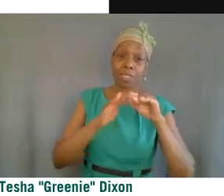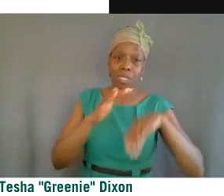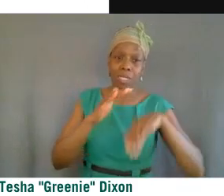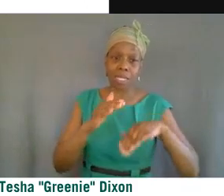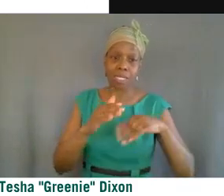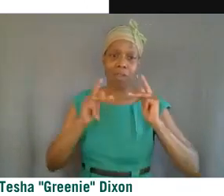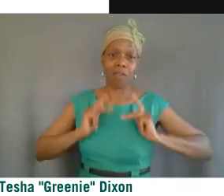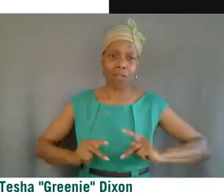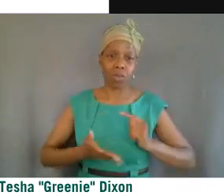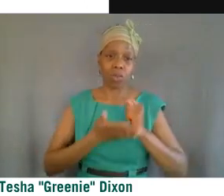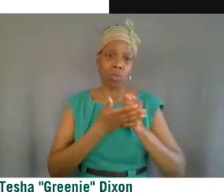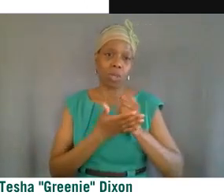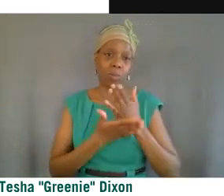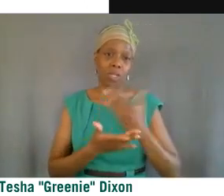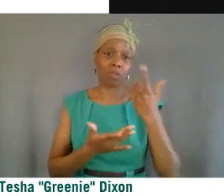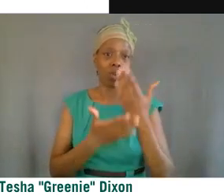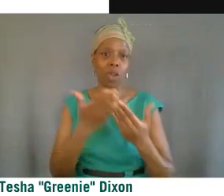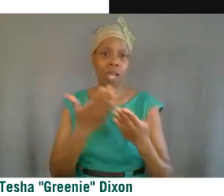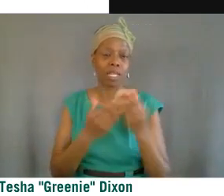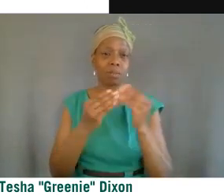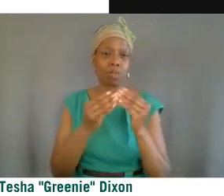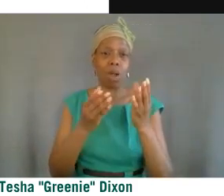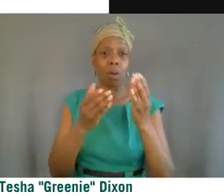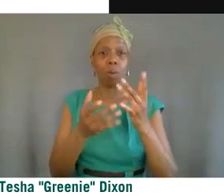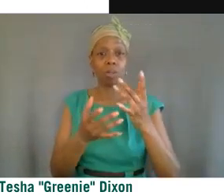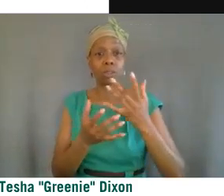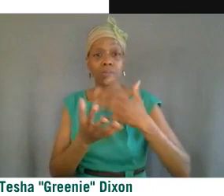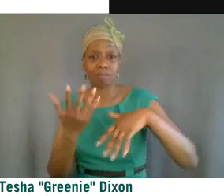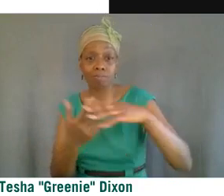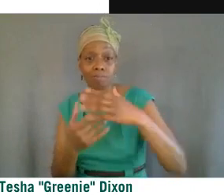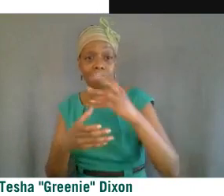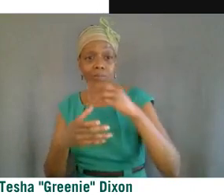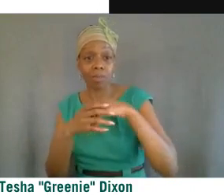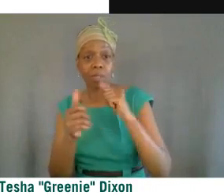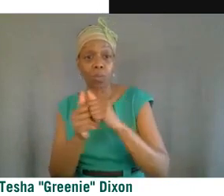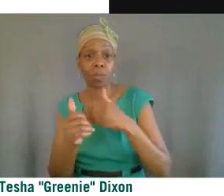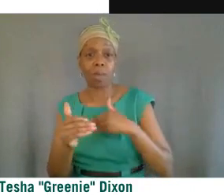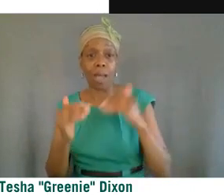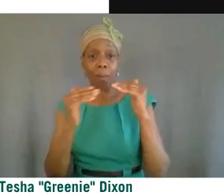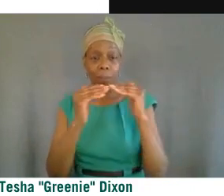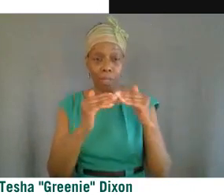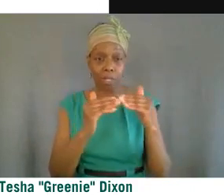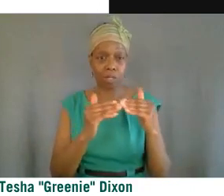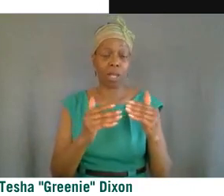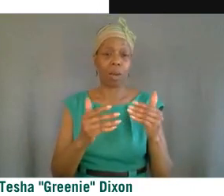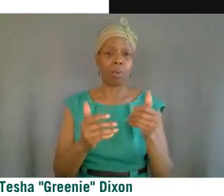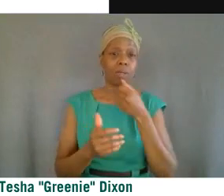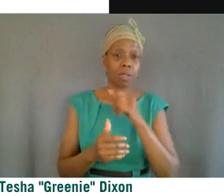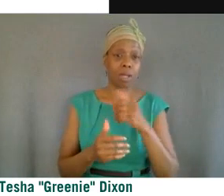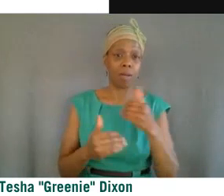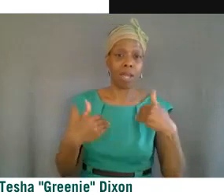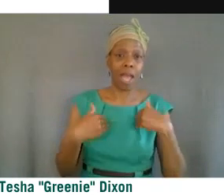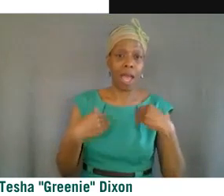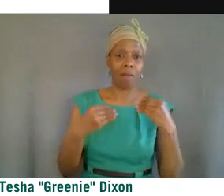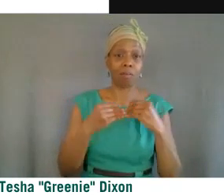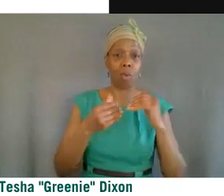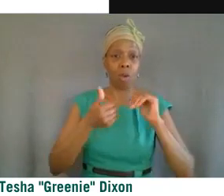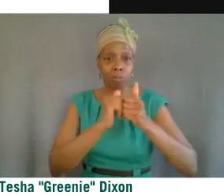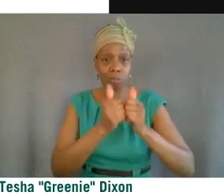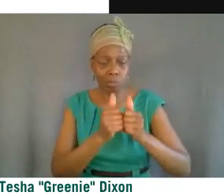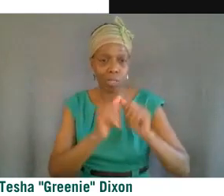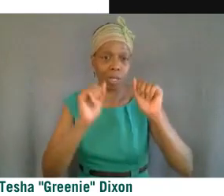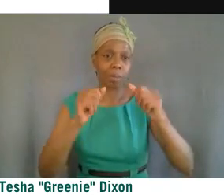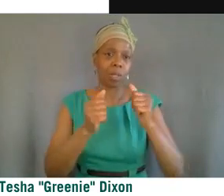more so I want to engage socially with my peers, and I would love to do it in a competitive fashion with